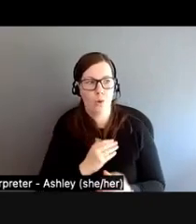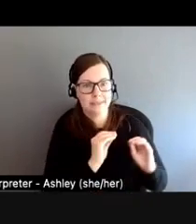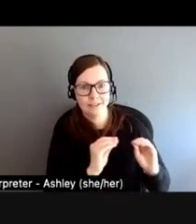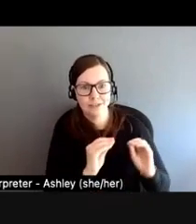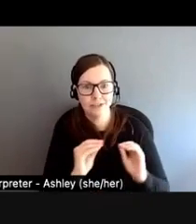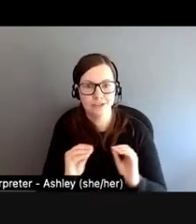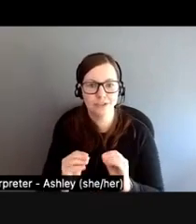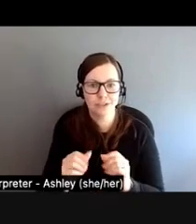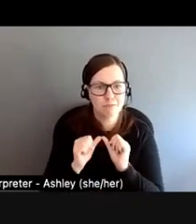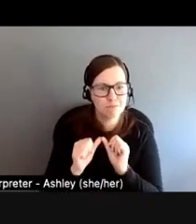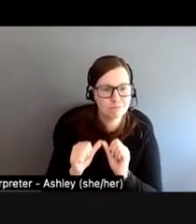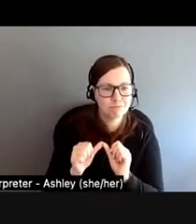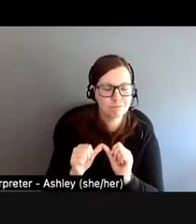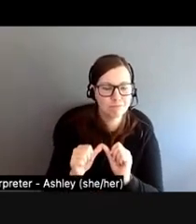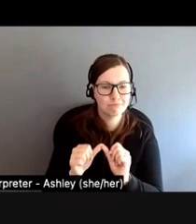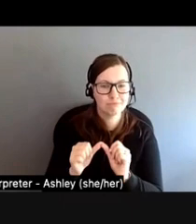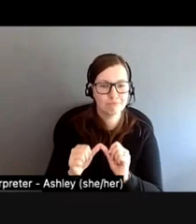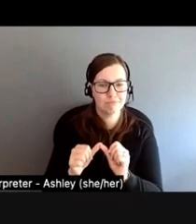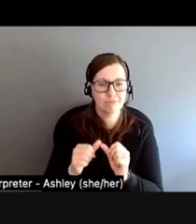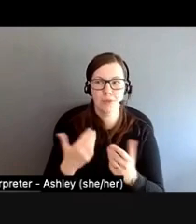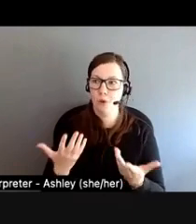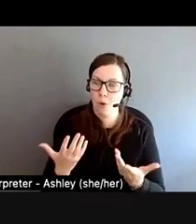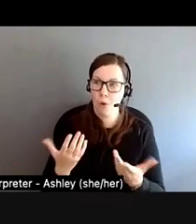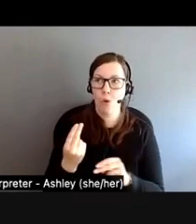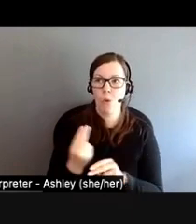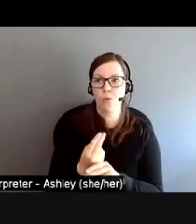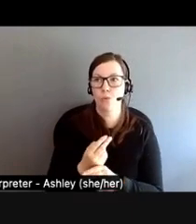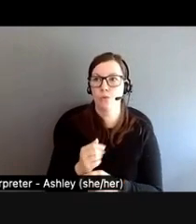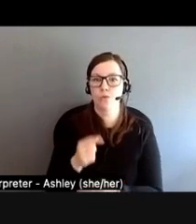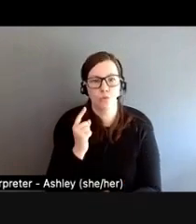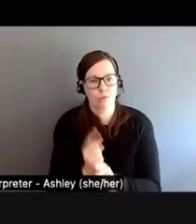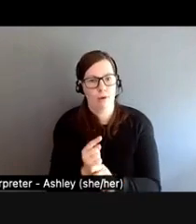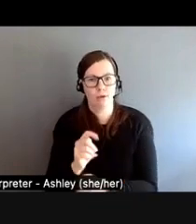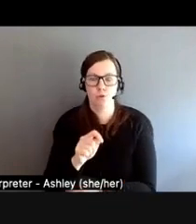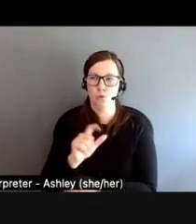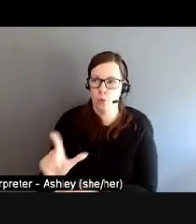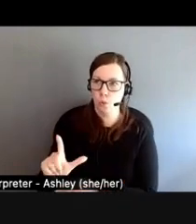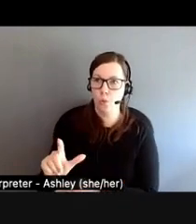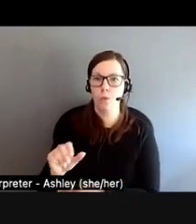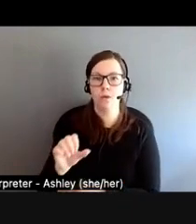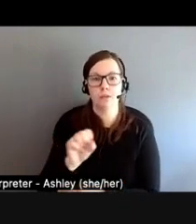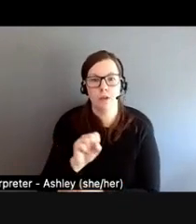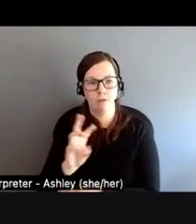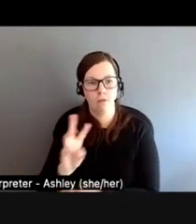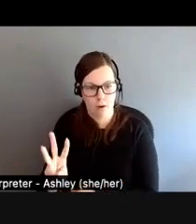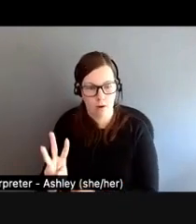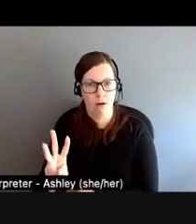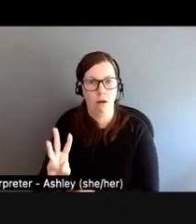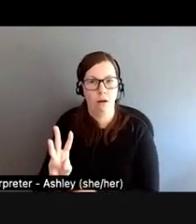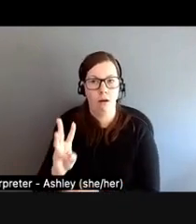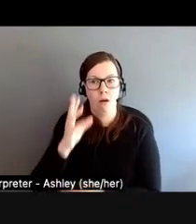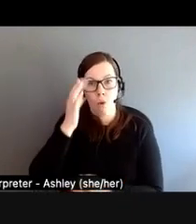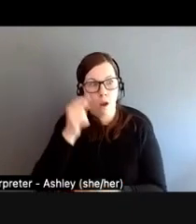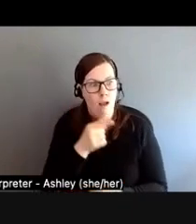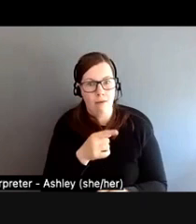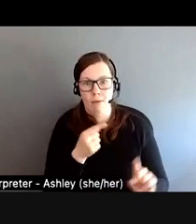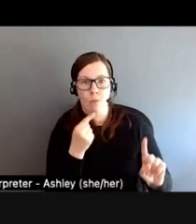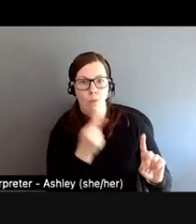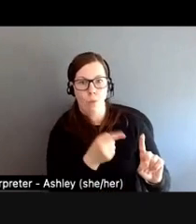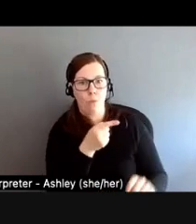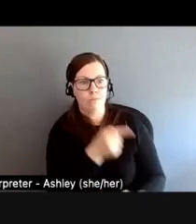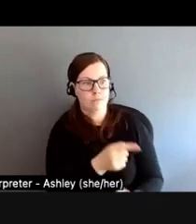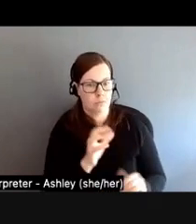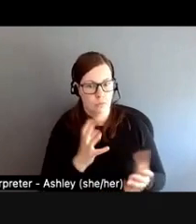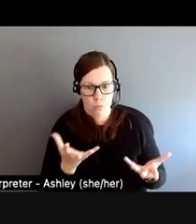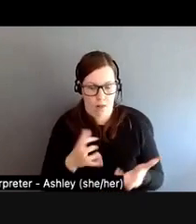and elements and integrated into the lesson to make it the most informative with a limited time or